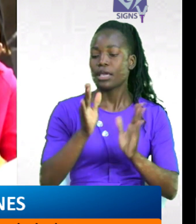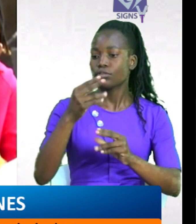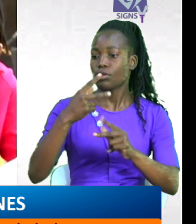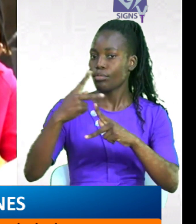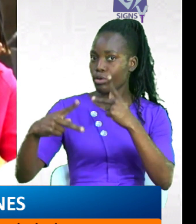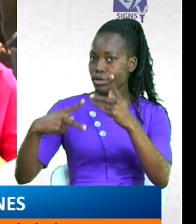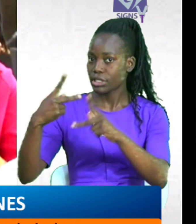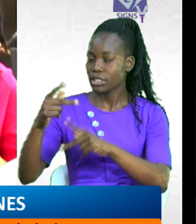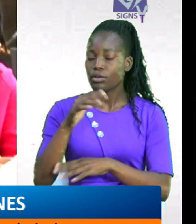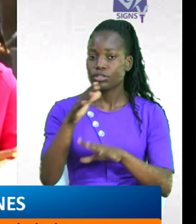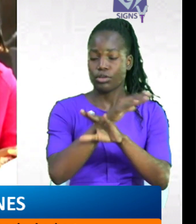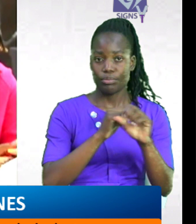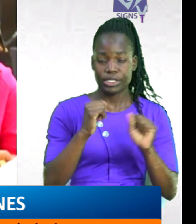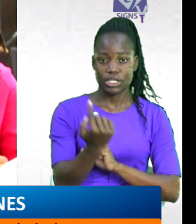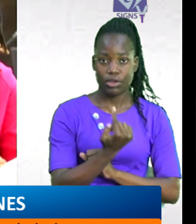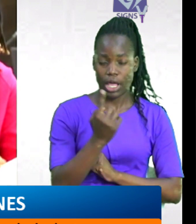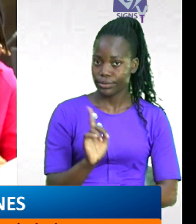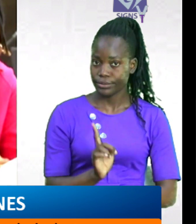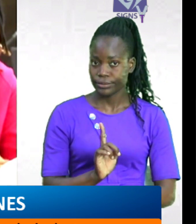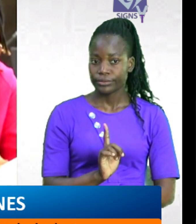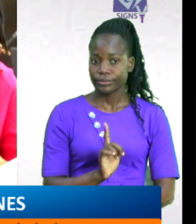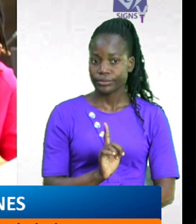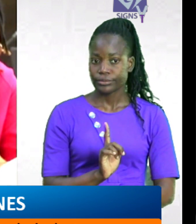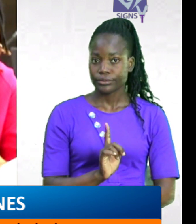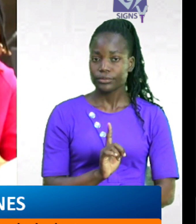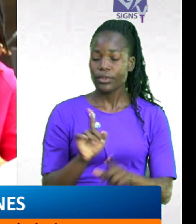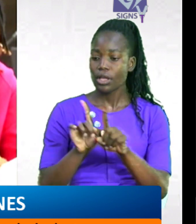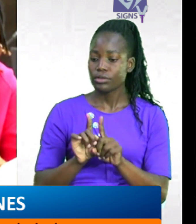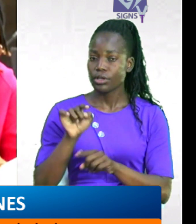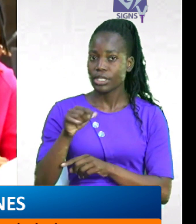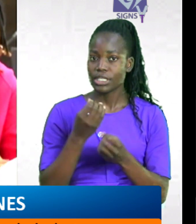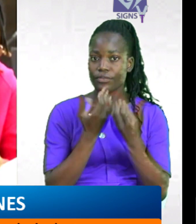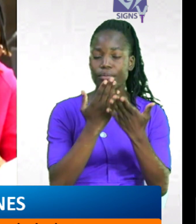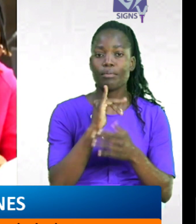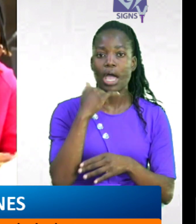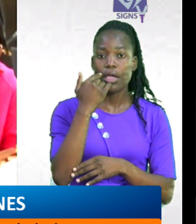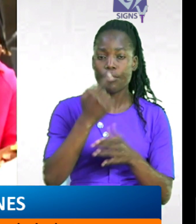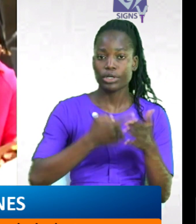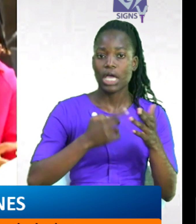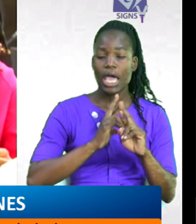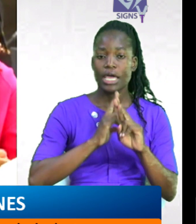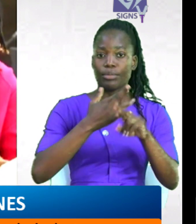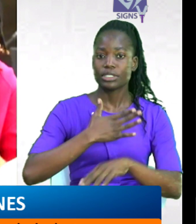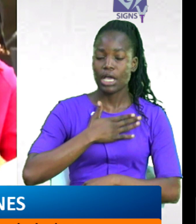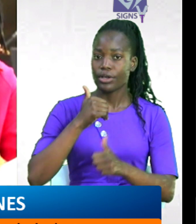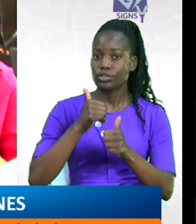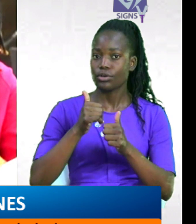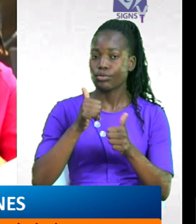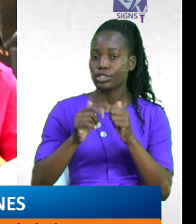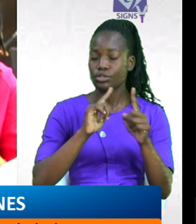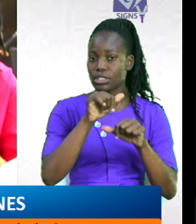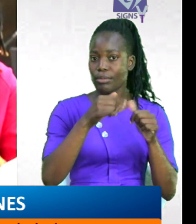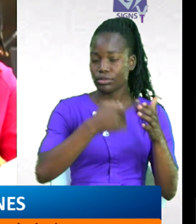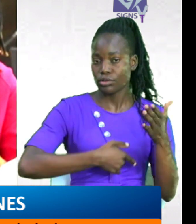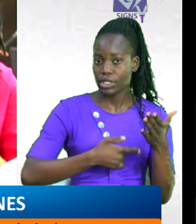the entire electoral process, not just on the presidential process itself. And this is informed by our reports, which